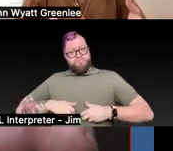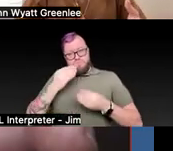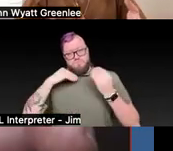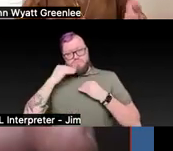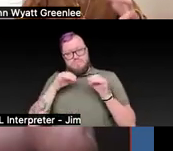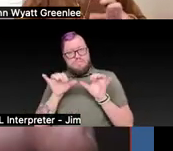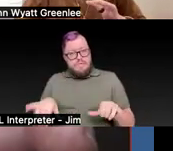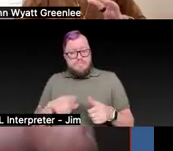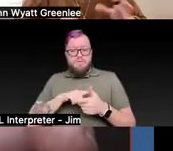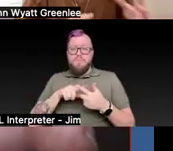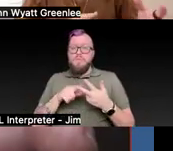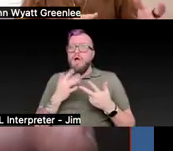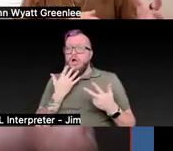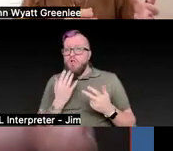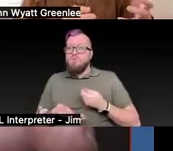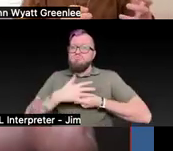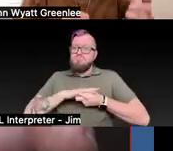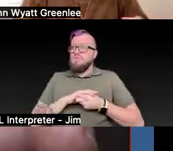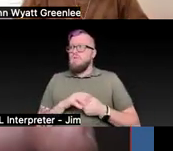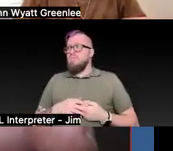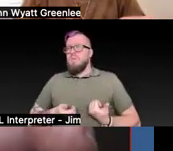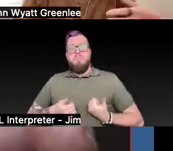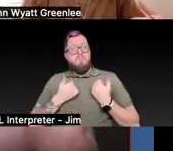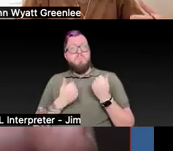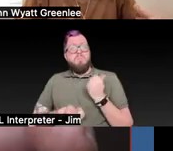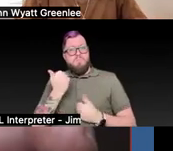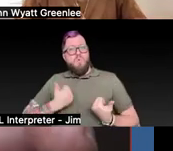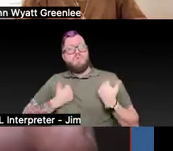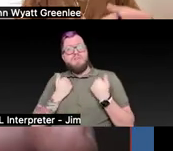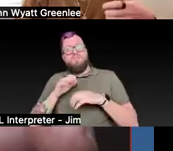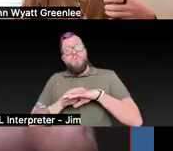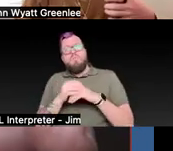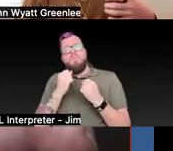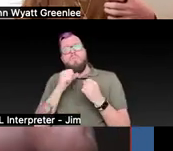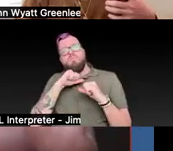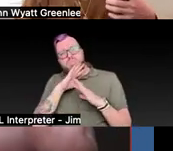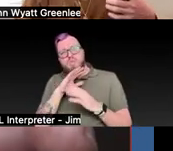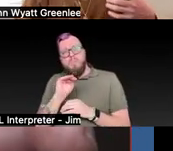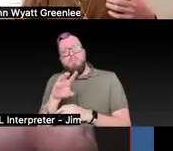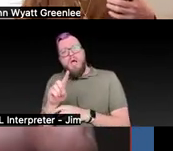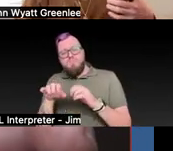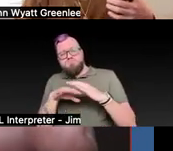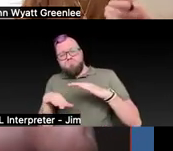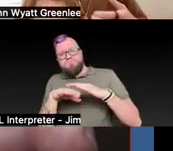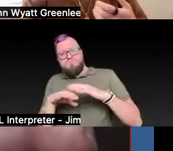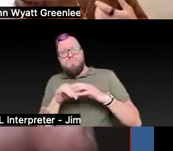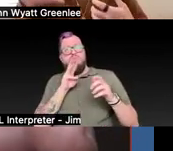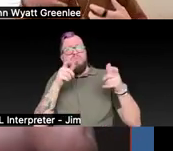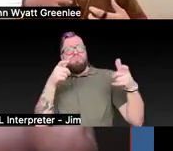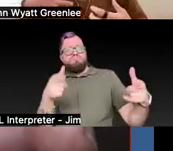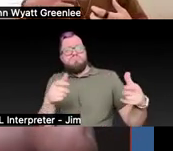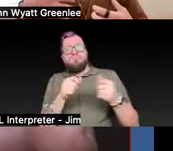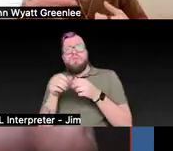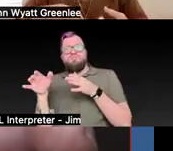most of their lives here living on muddy river and pond bottoms. And so they are dark